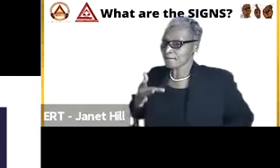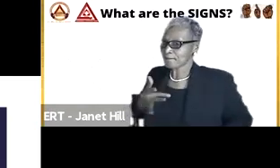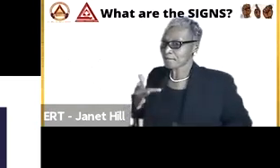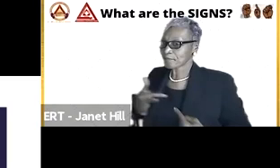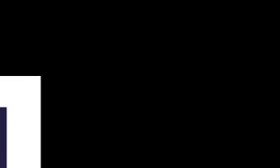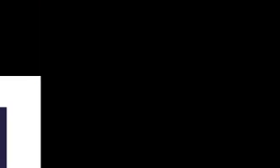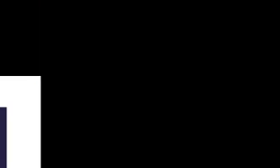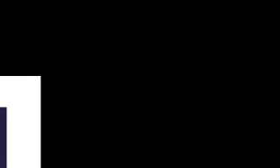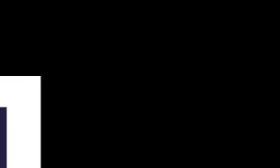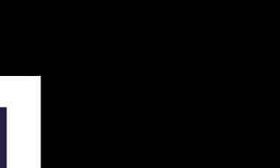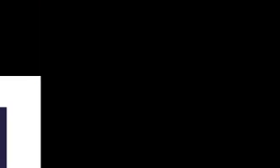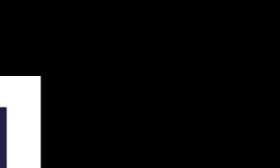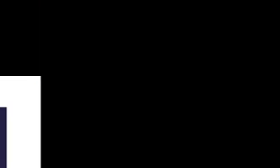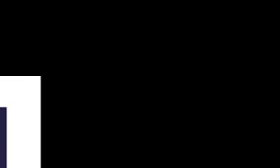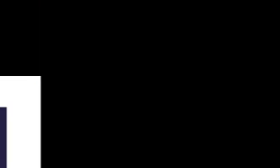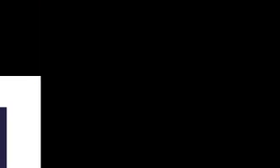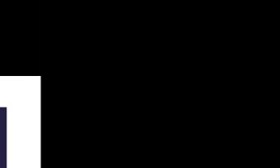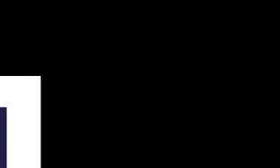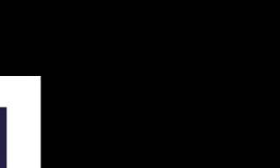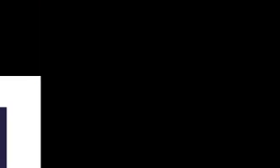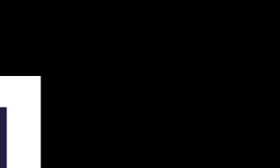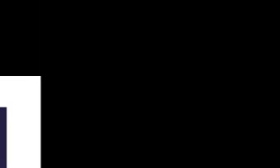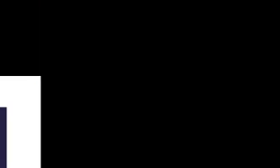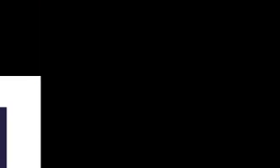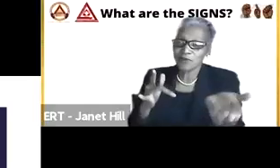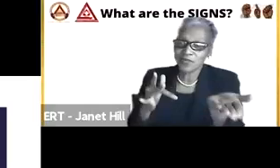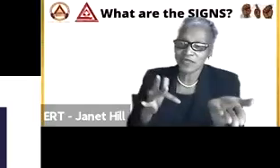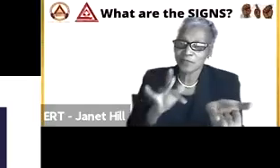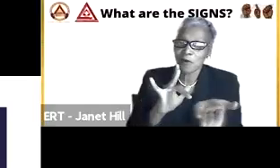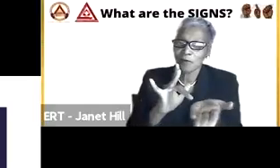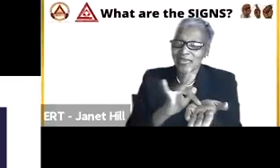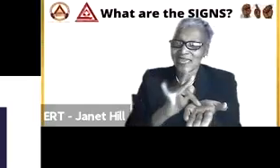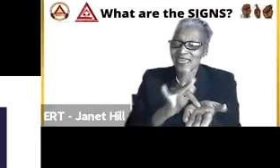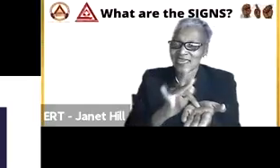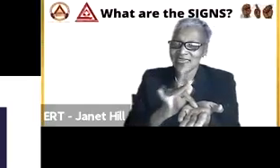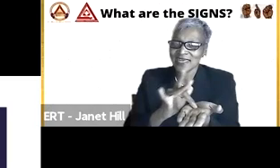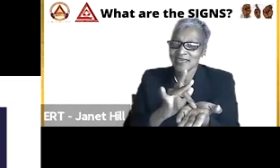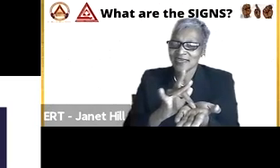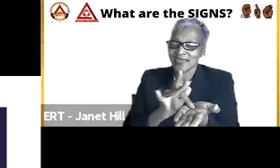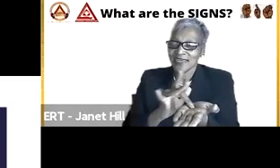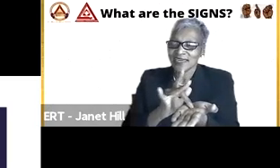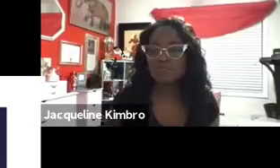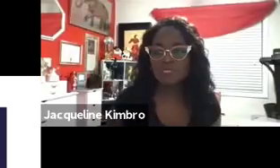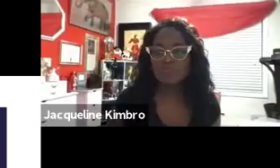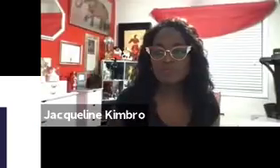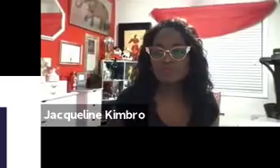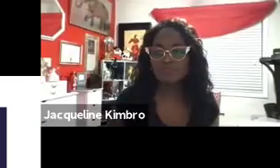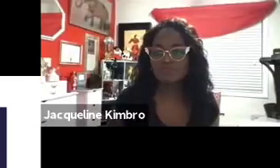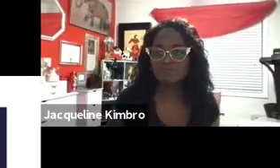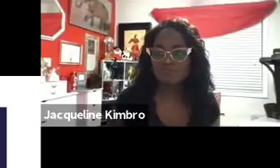sign? Feeling. Feeling. Feel. Now, when I put it in the palm of my hand.